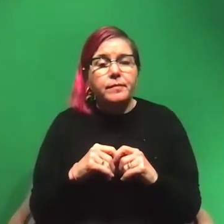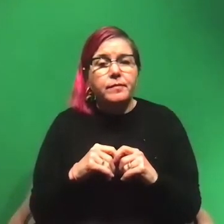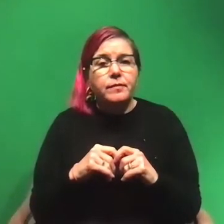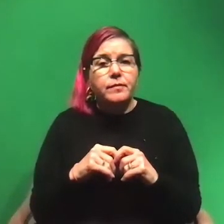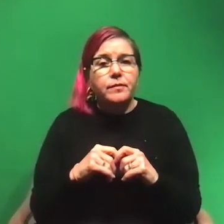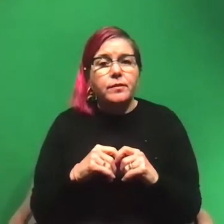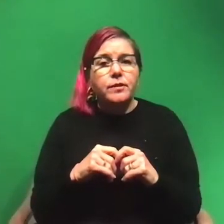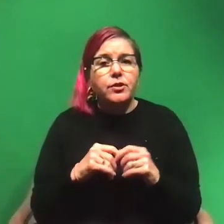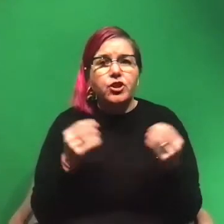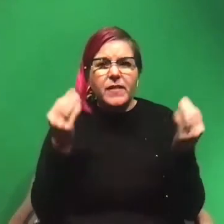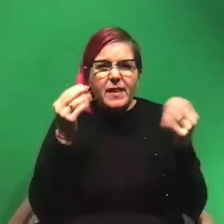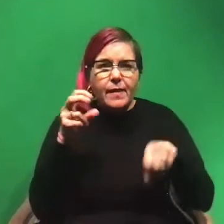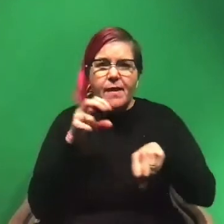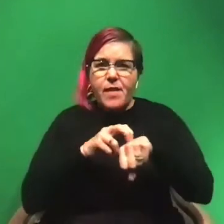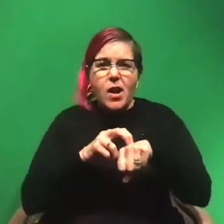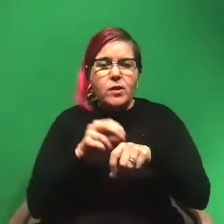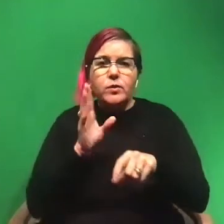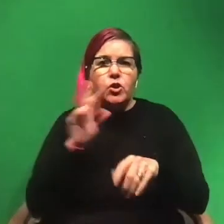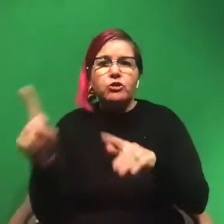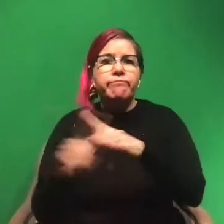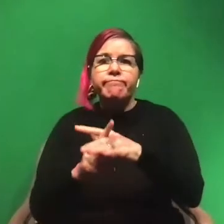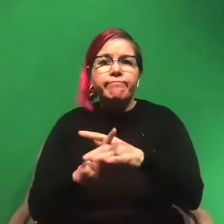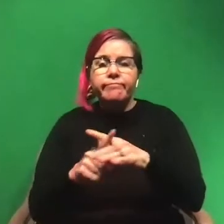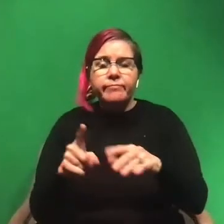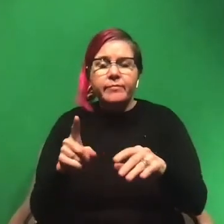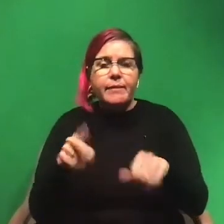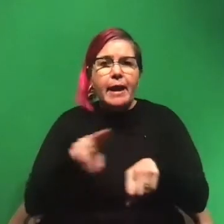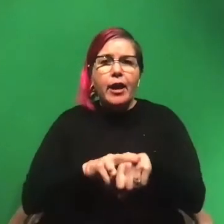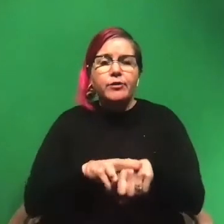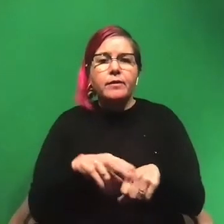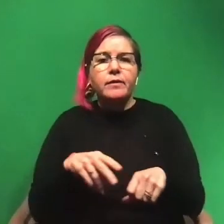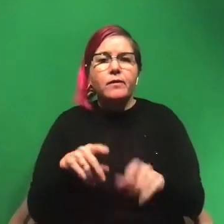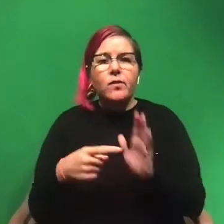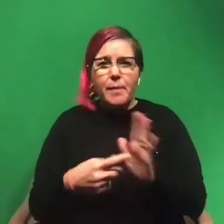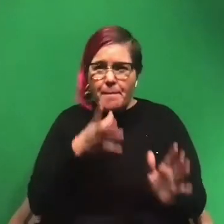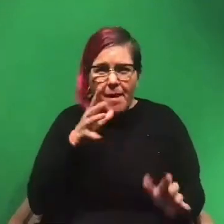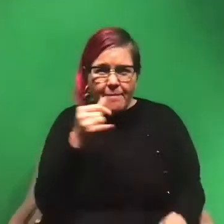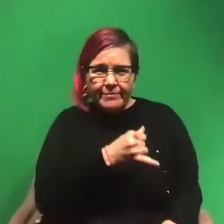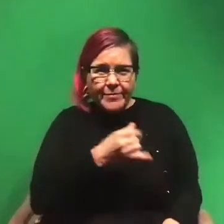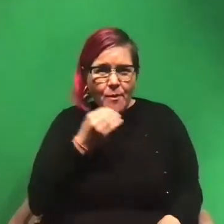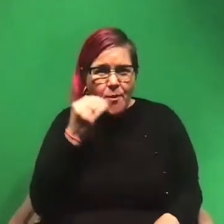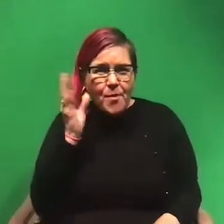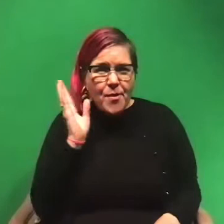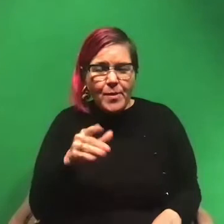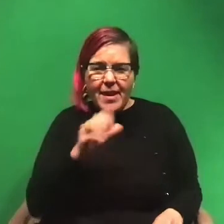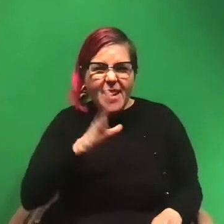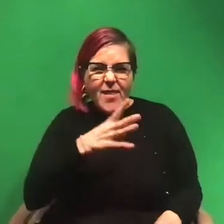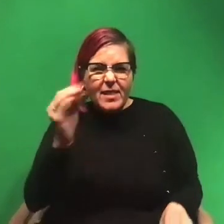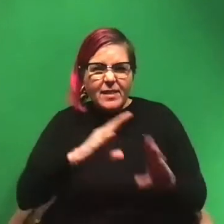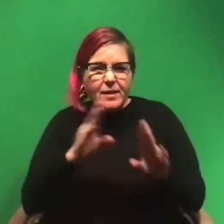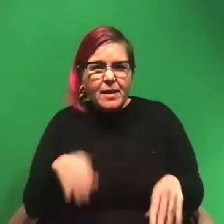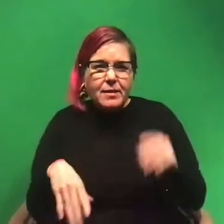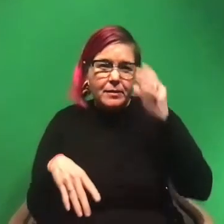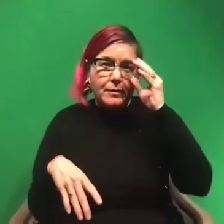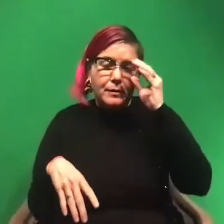naturally appear from the environment. And so even for example, my mom never leaves the house. So I